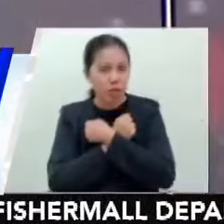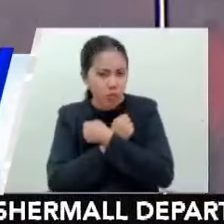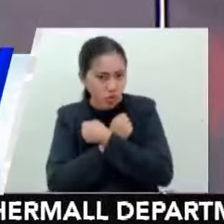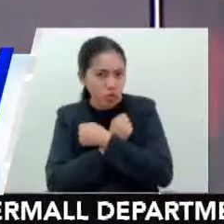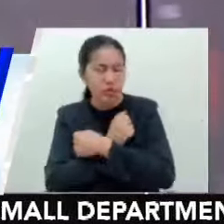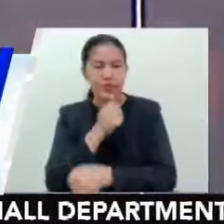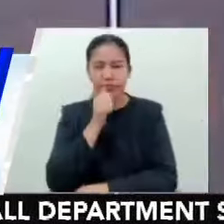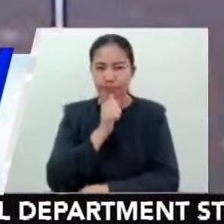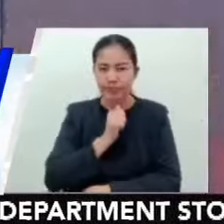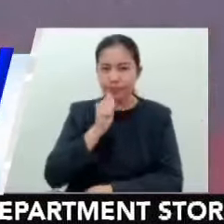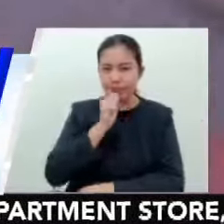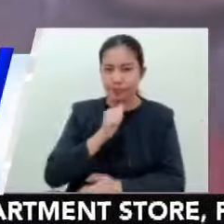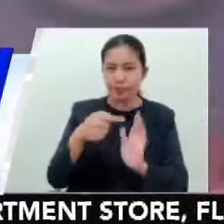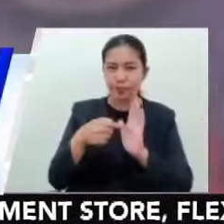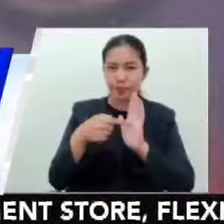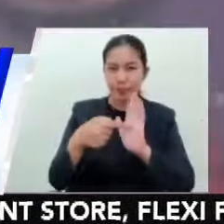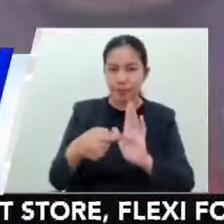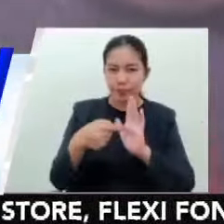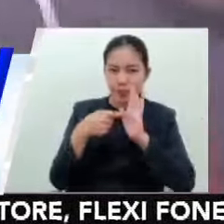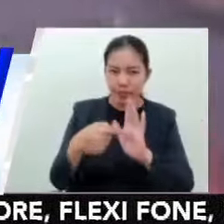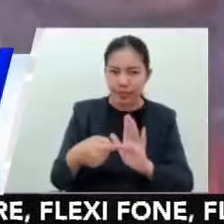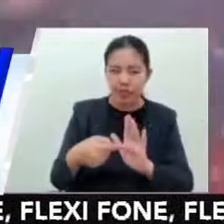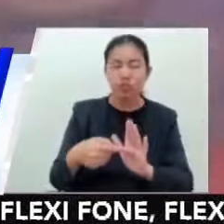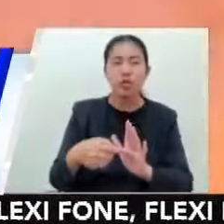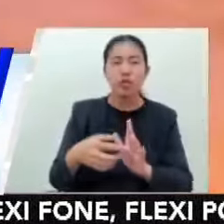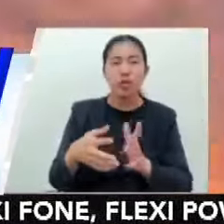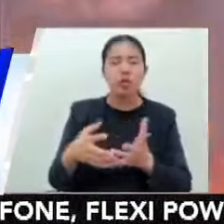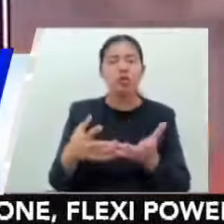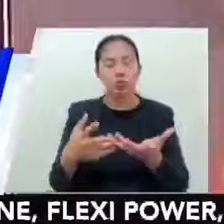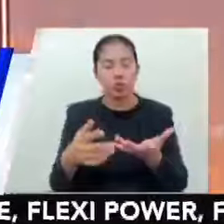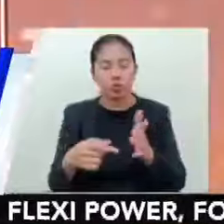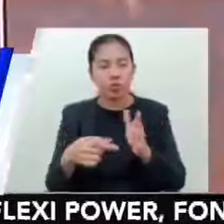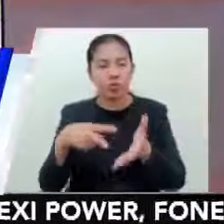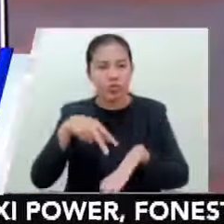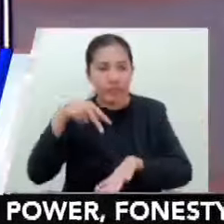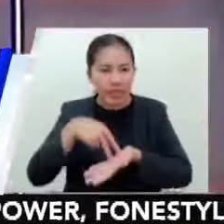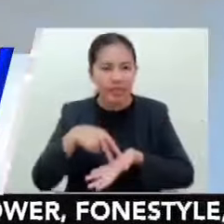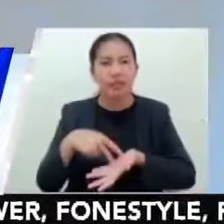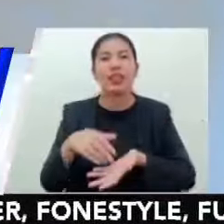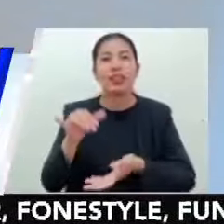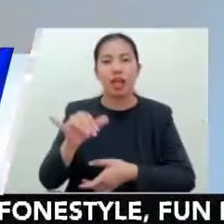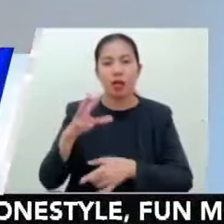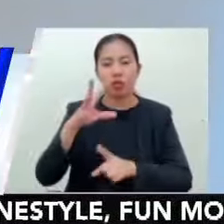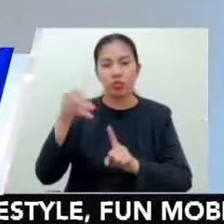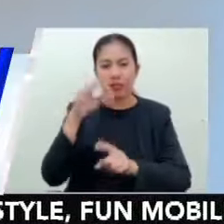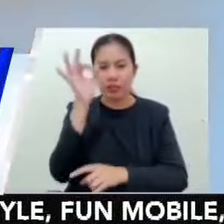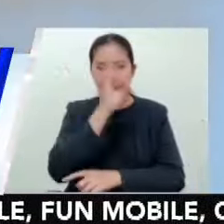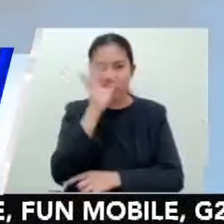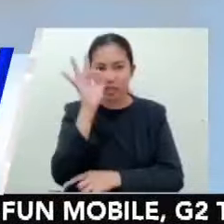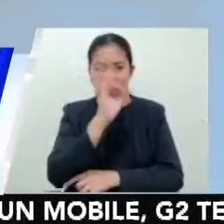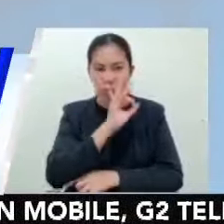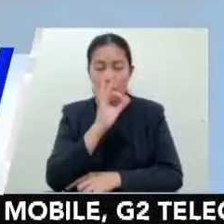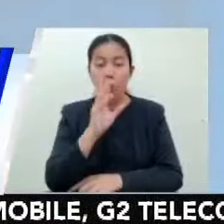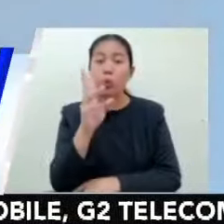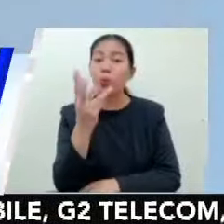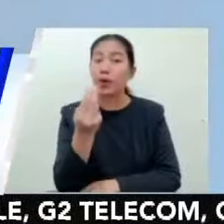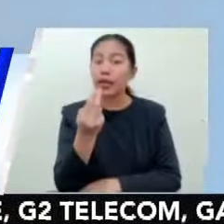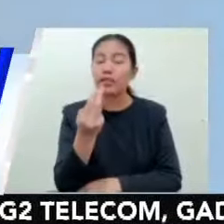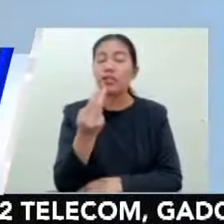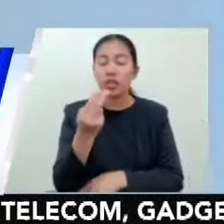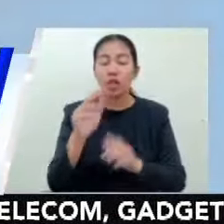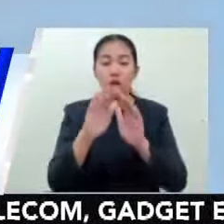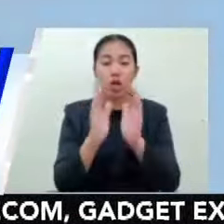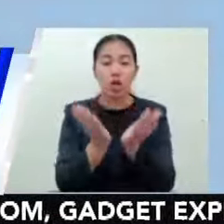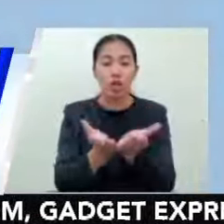resen mainest Idol Earth hour eventa Pablo announcement